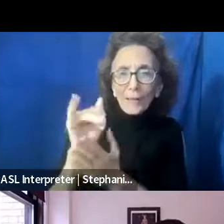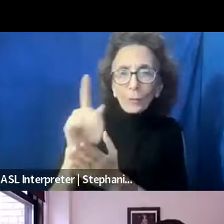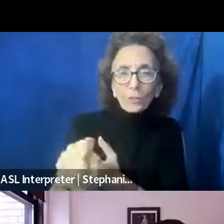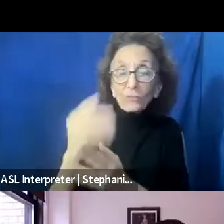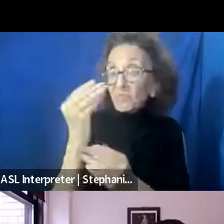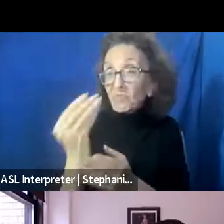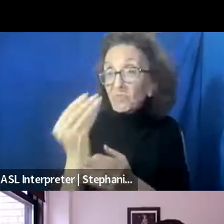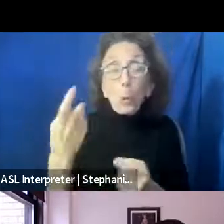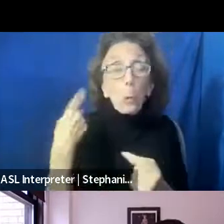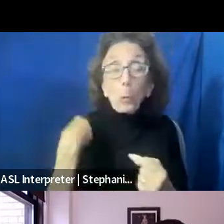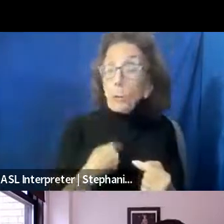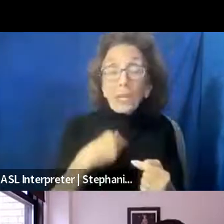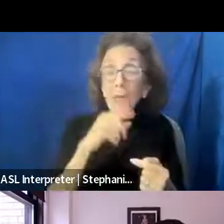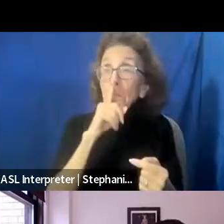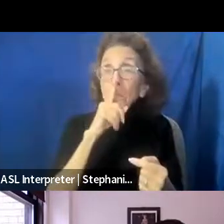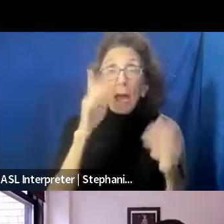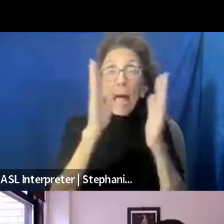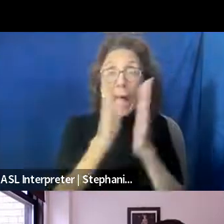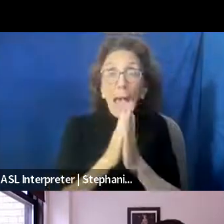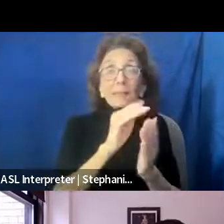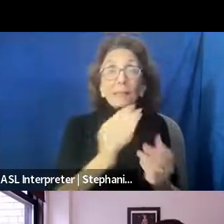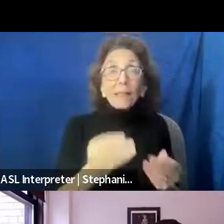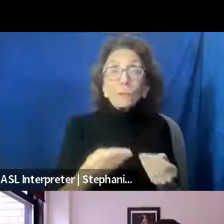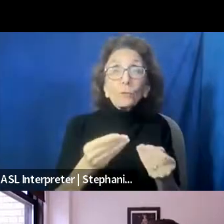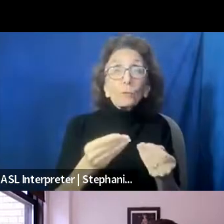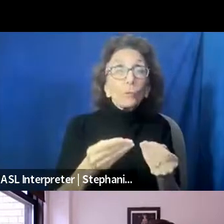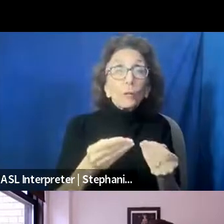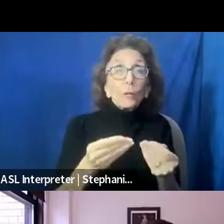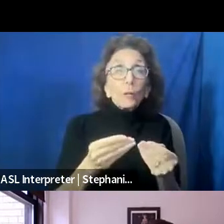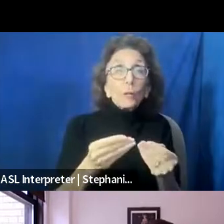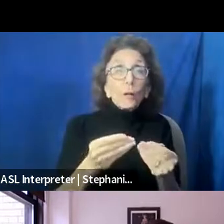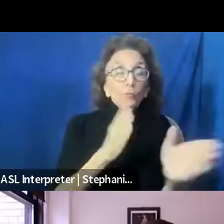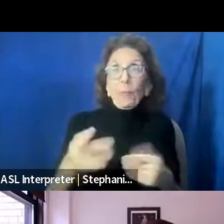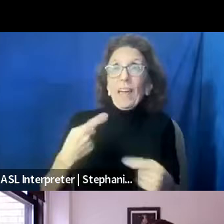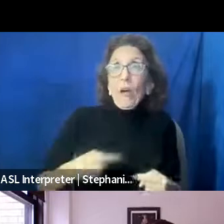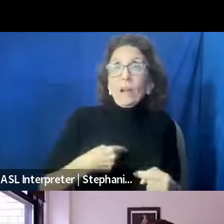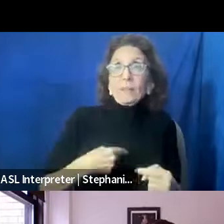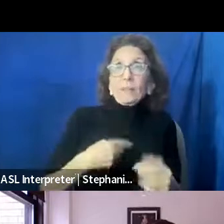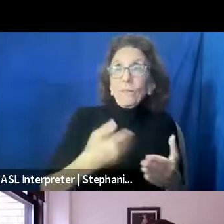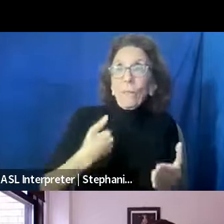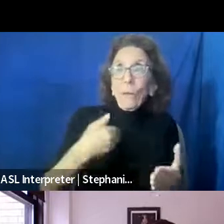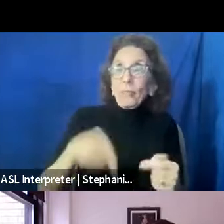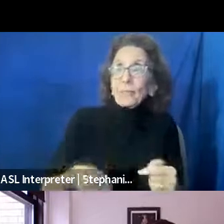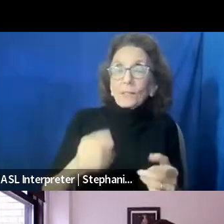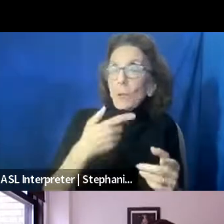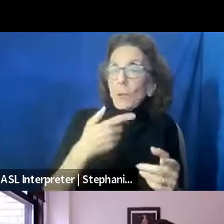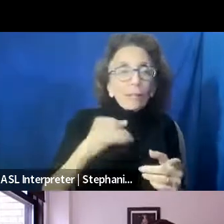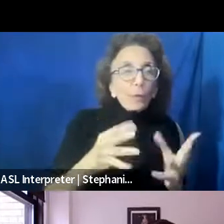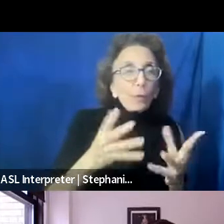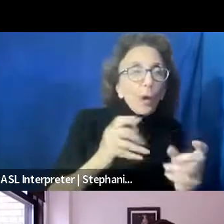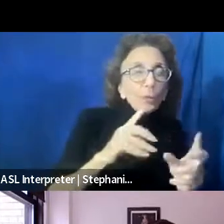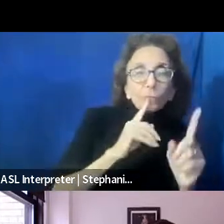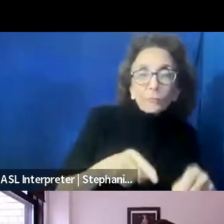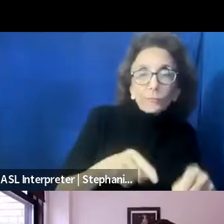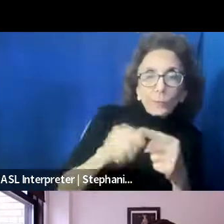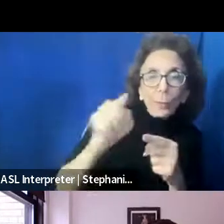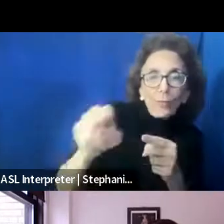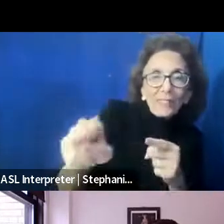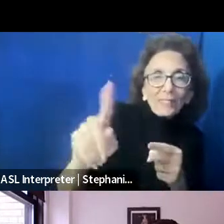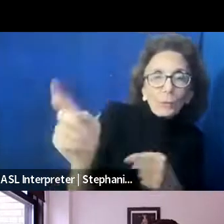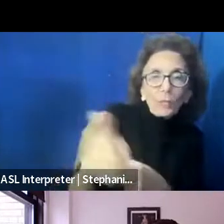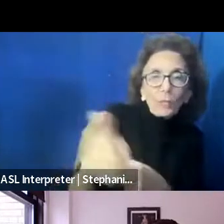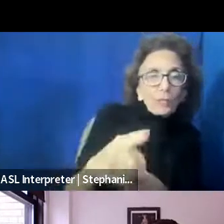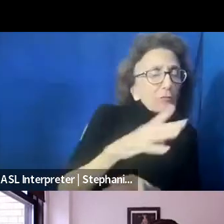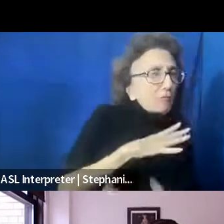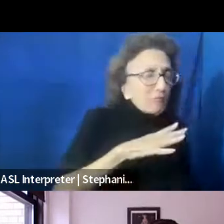that we asked our panelists to contribute ahead of time. So panelists, if you want to respond with this, you're welcome